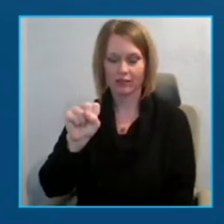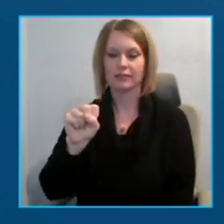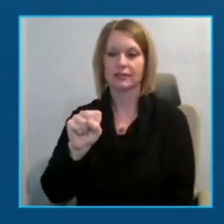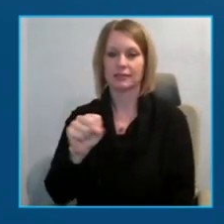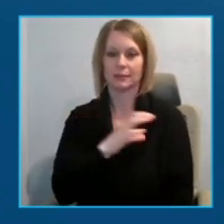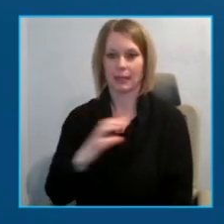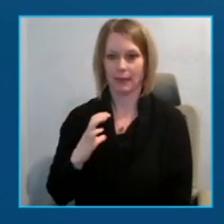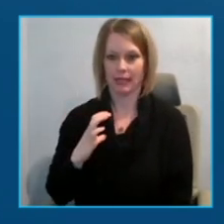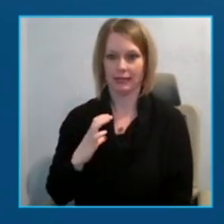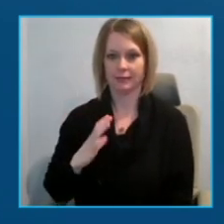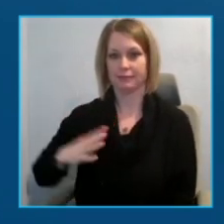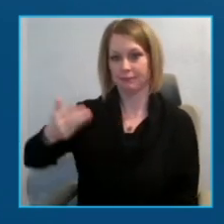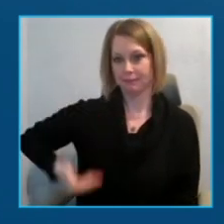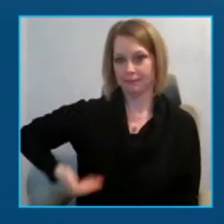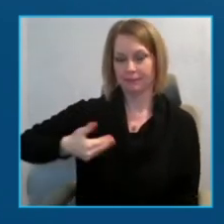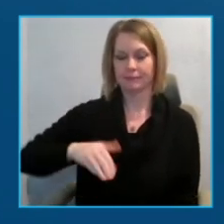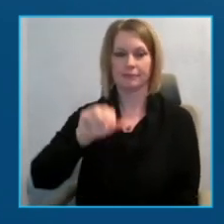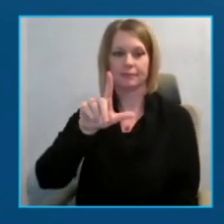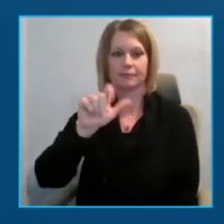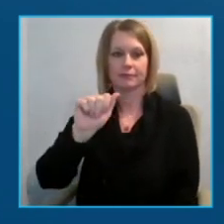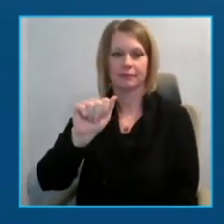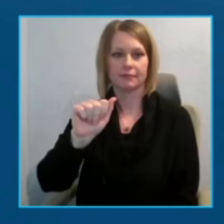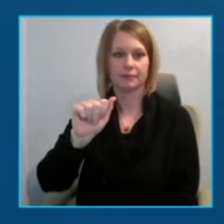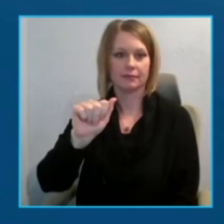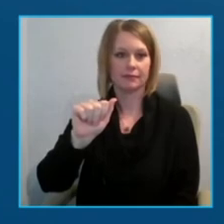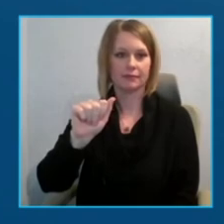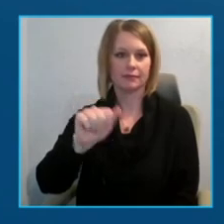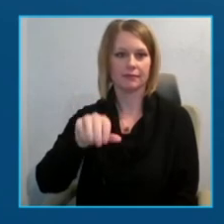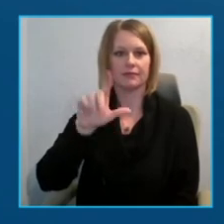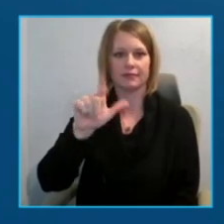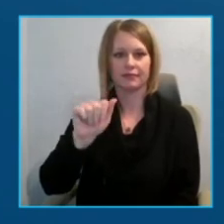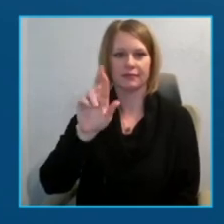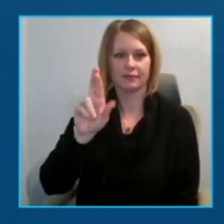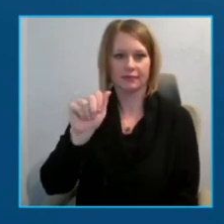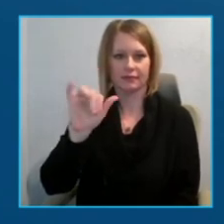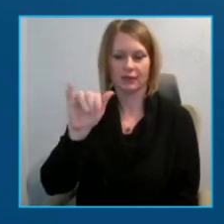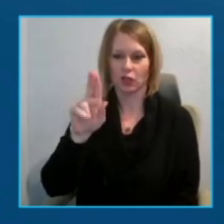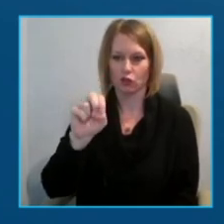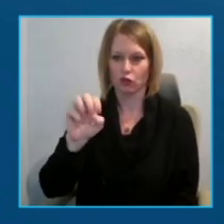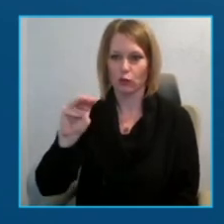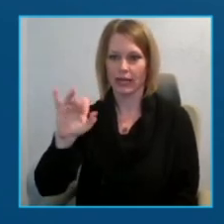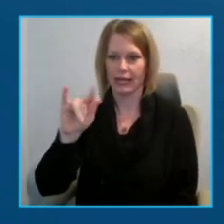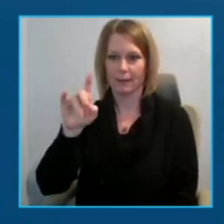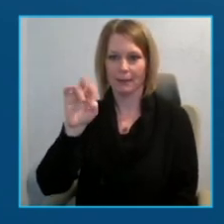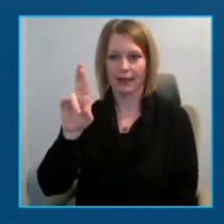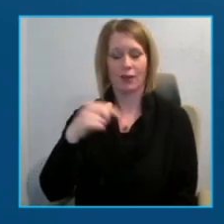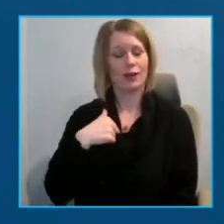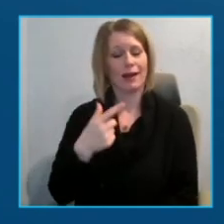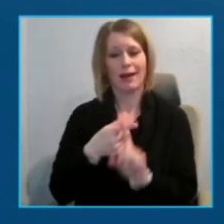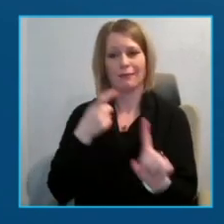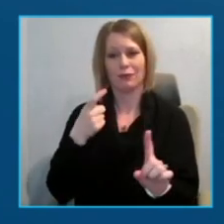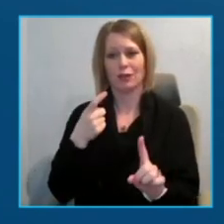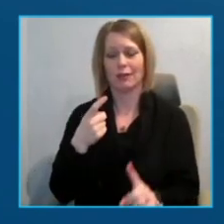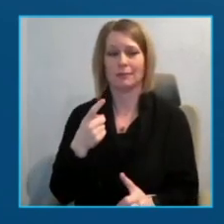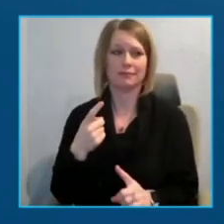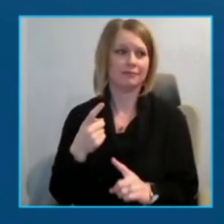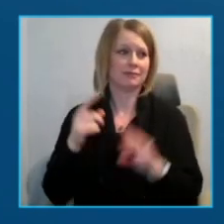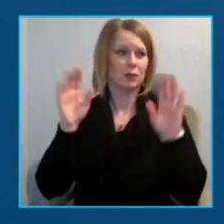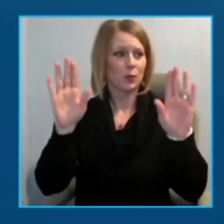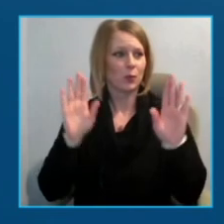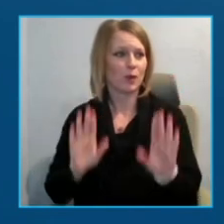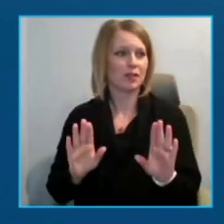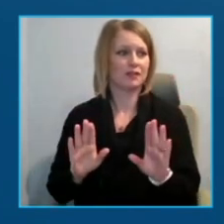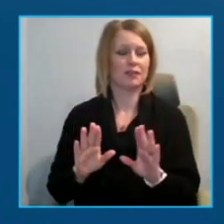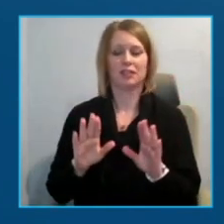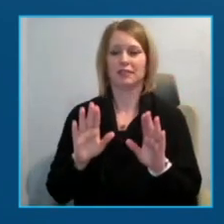I'm Lorraine Miller, and I'm from the cold, great state of Texas. And along with